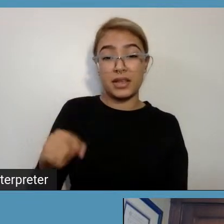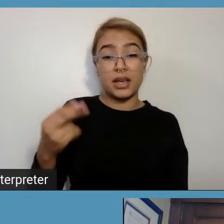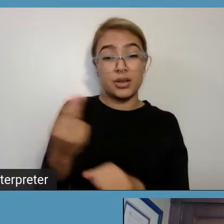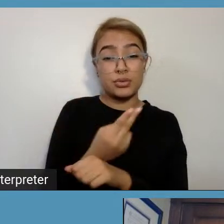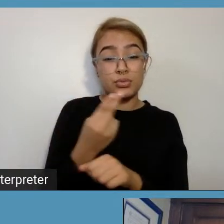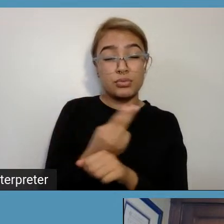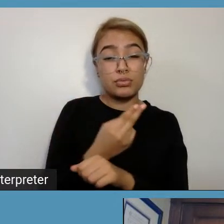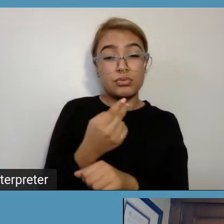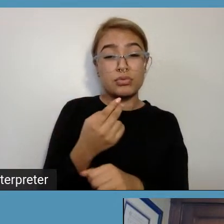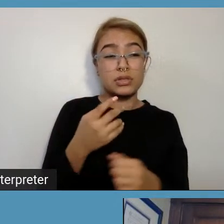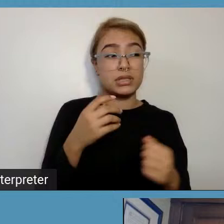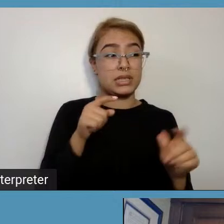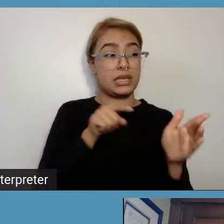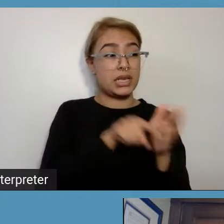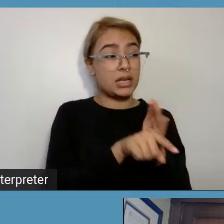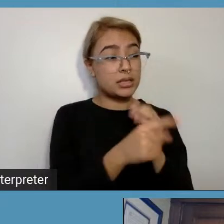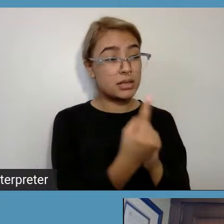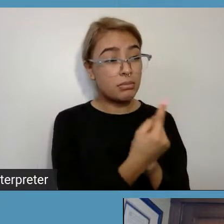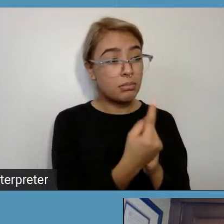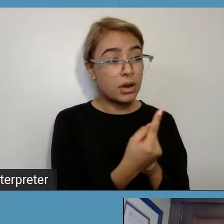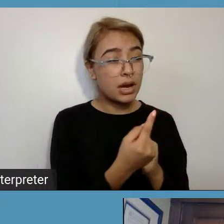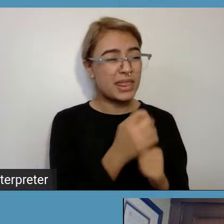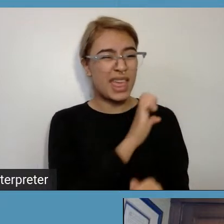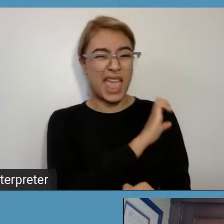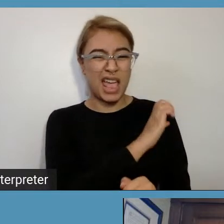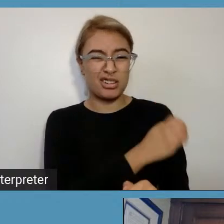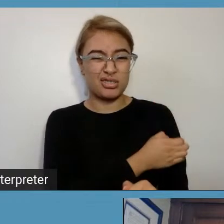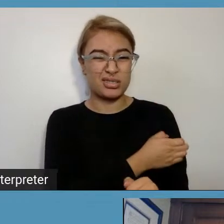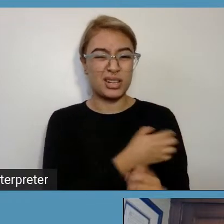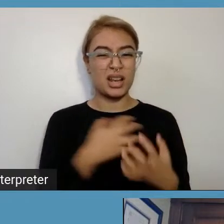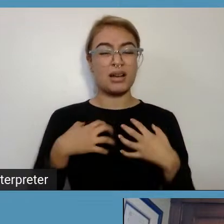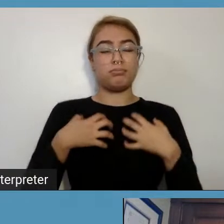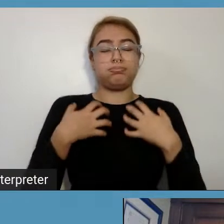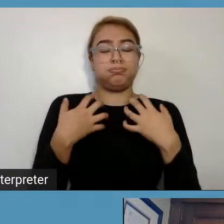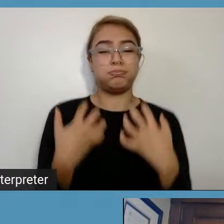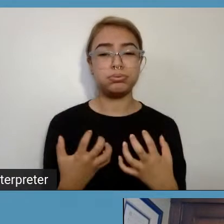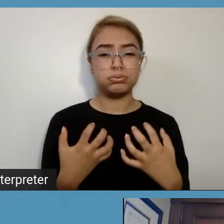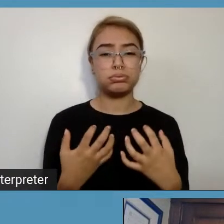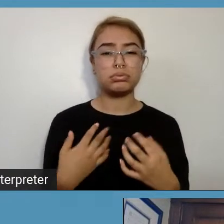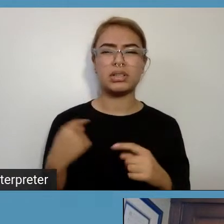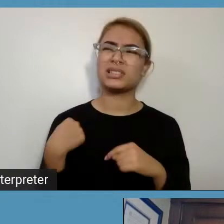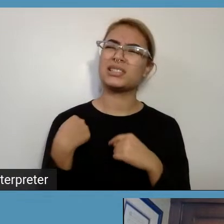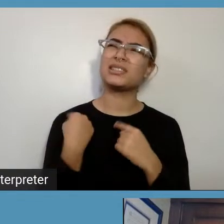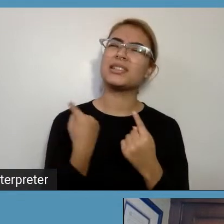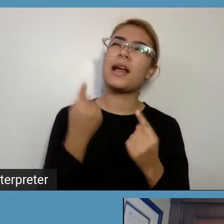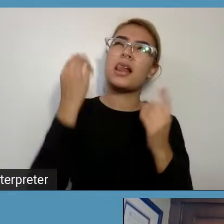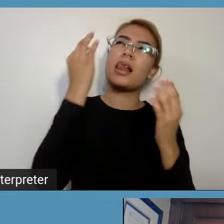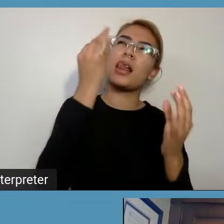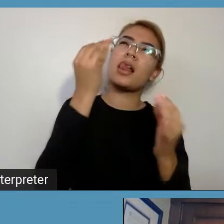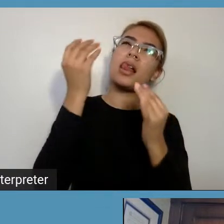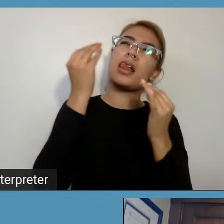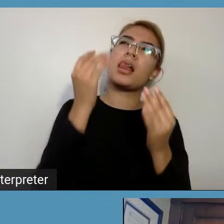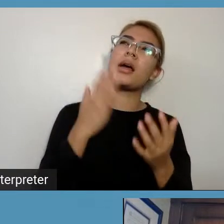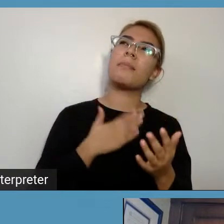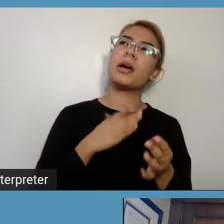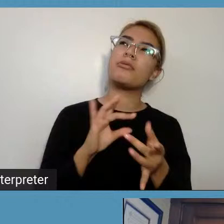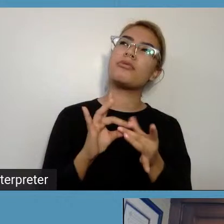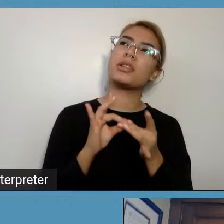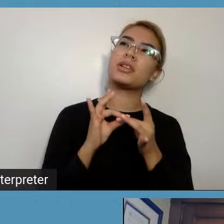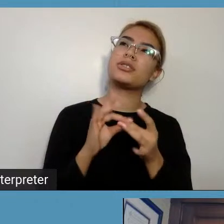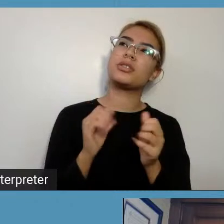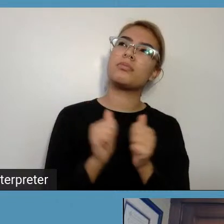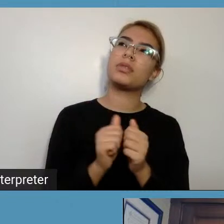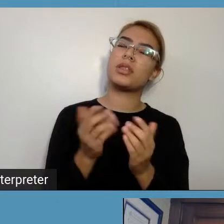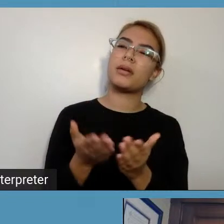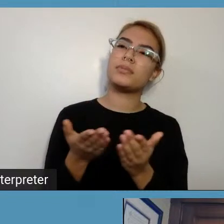killed somebody, the energy that that's carrying. And since then I've thought so much more about my relationship to the